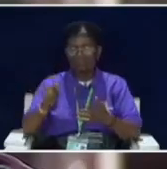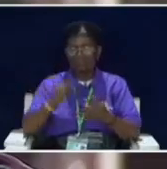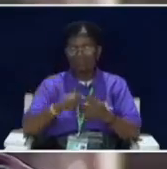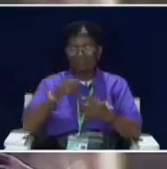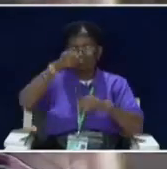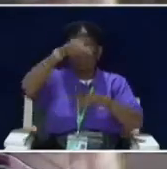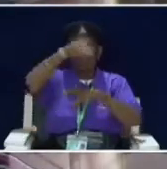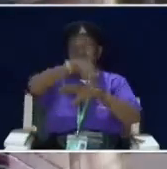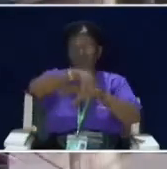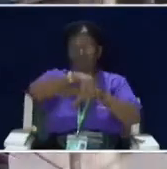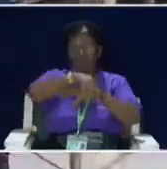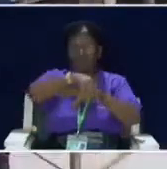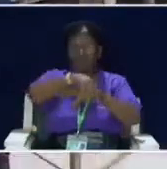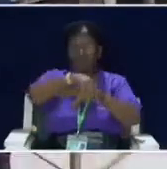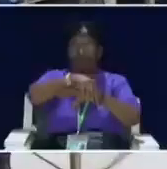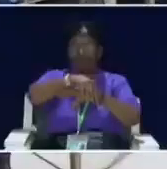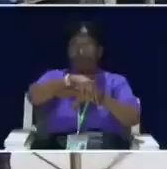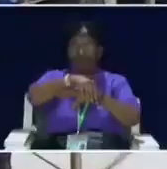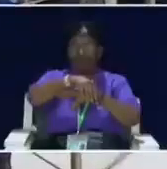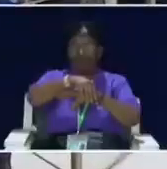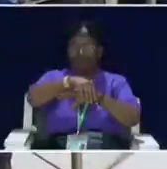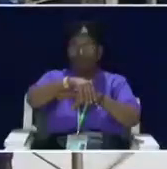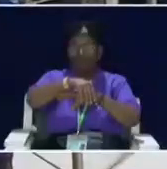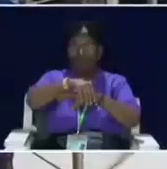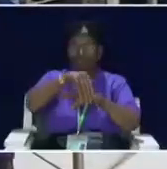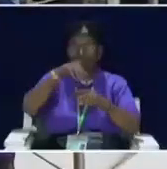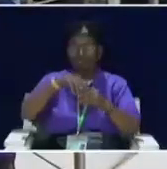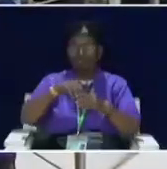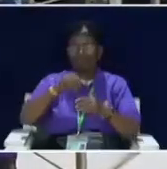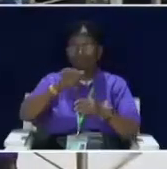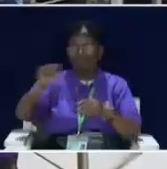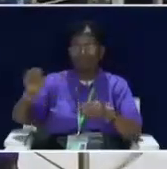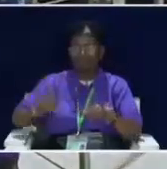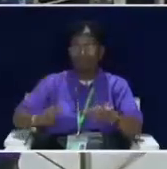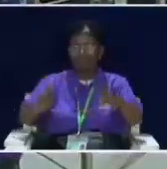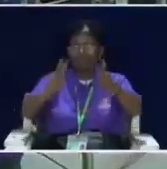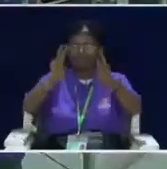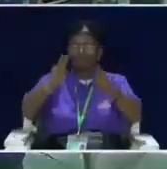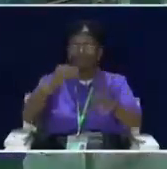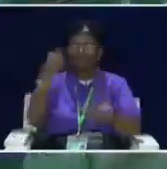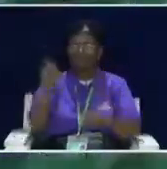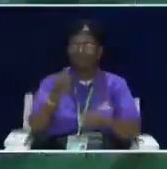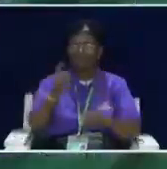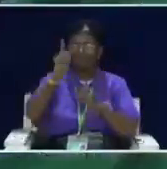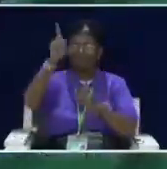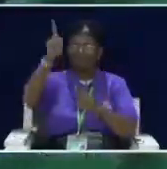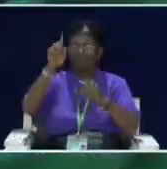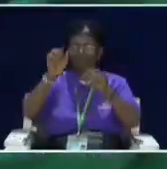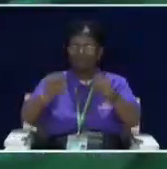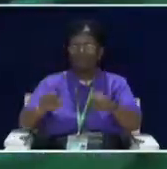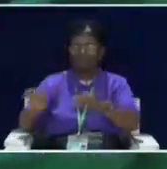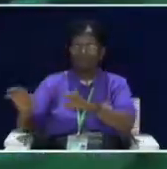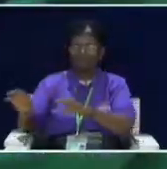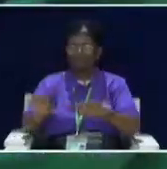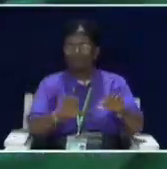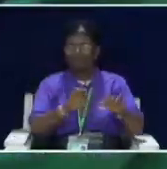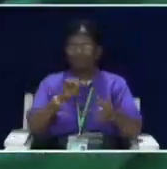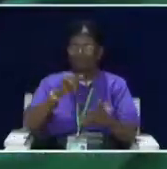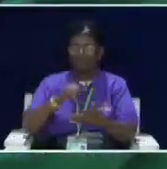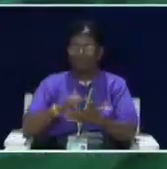Tonight, lale yi, in a way only you can do it. Ni ona to je pe iwo nikan Oluwa lo le